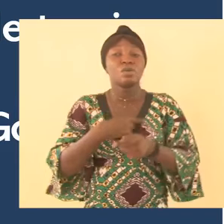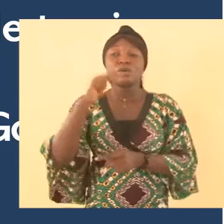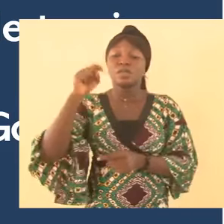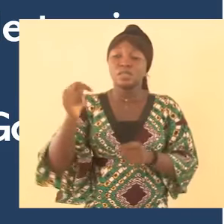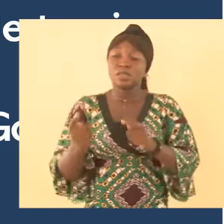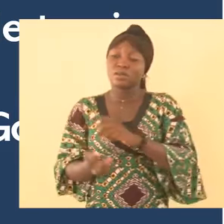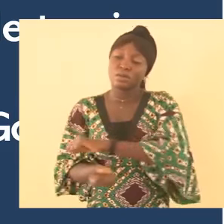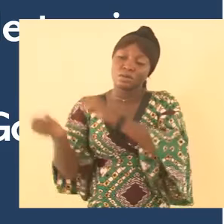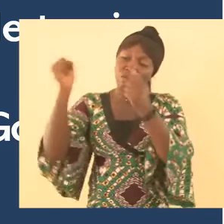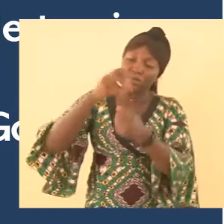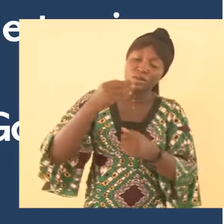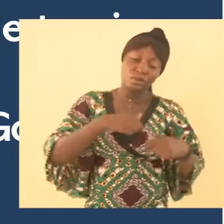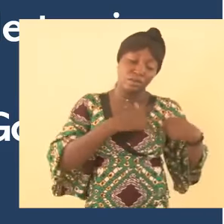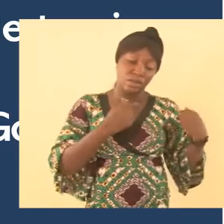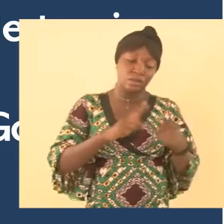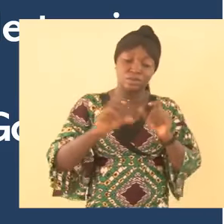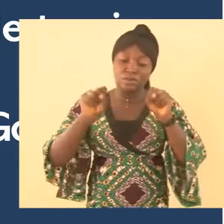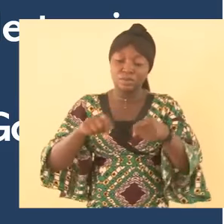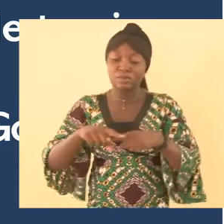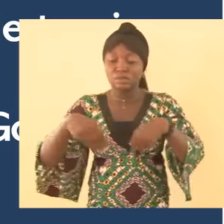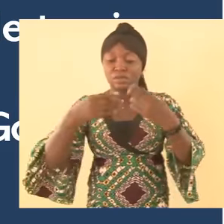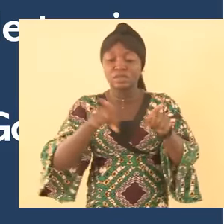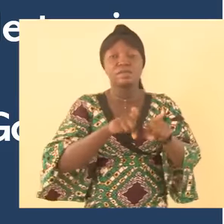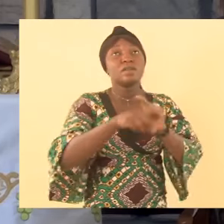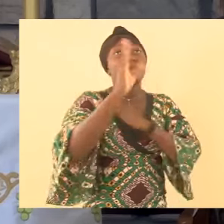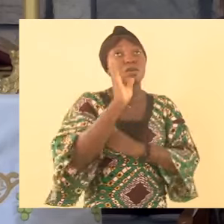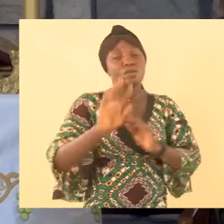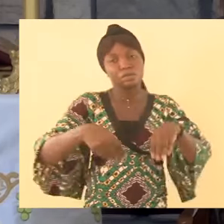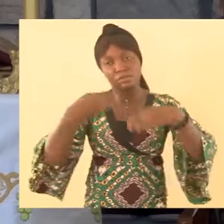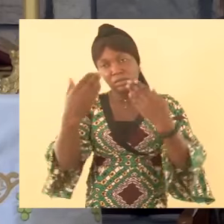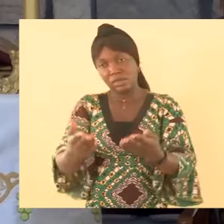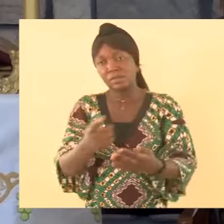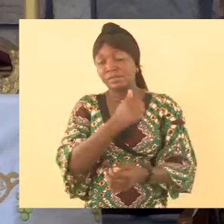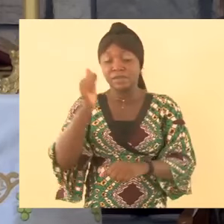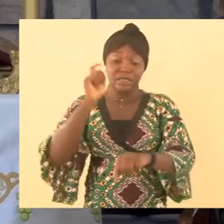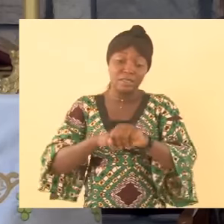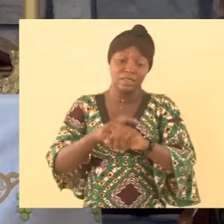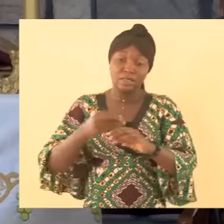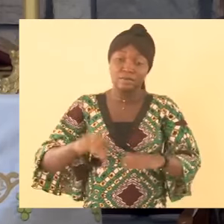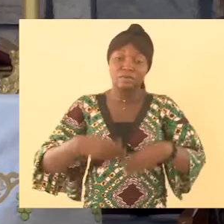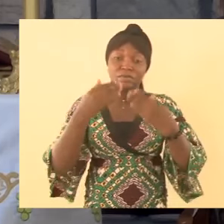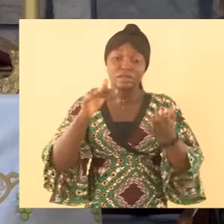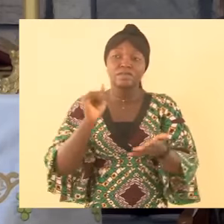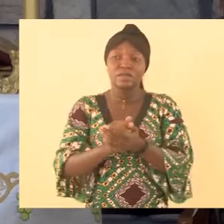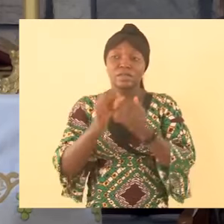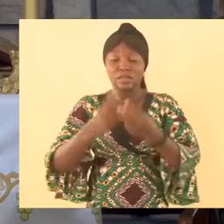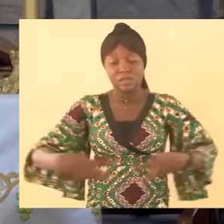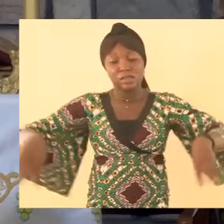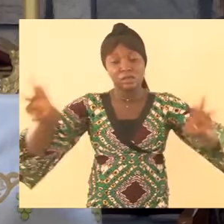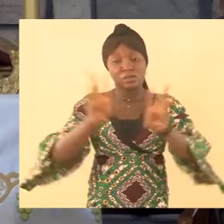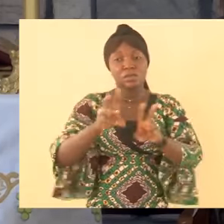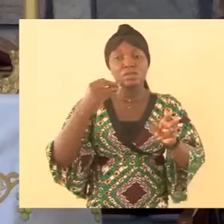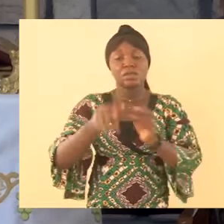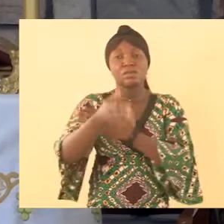We need conversion of the heart in order to be able to give as God gives. The kind of giving that is